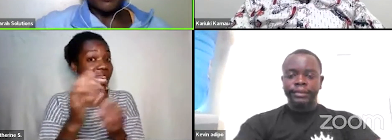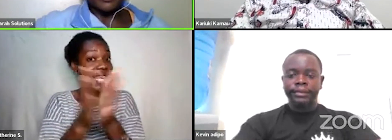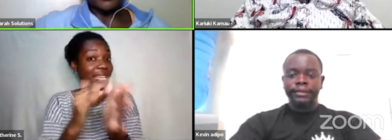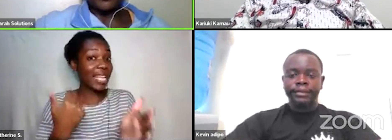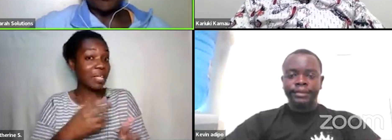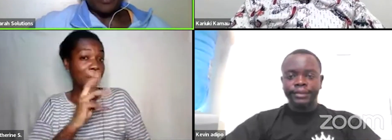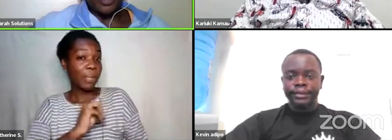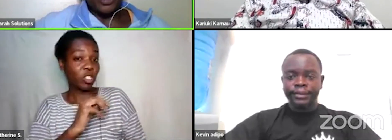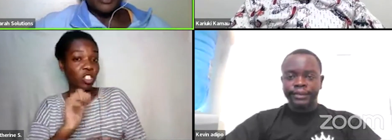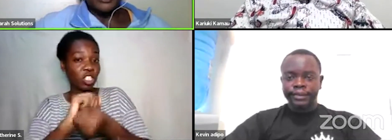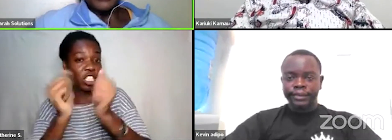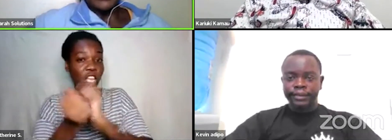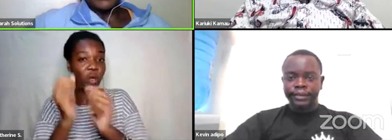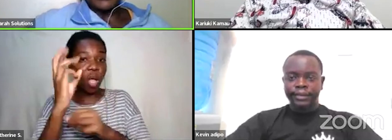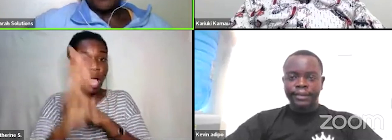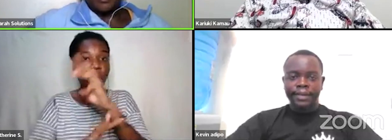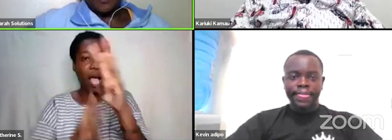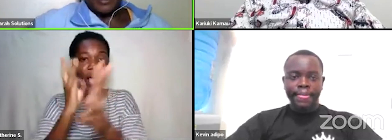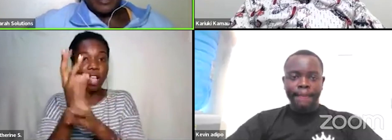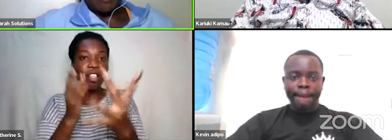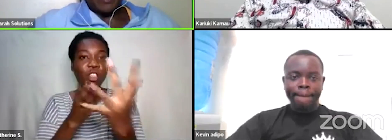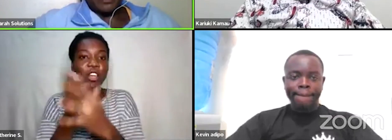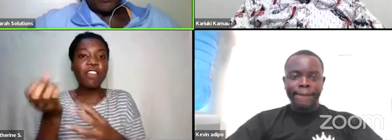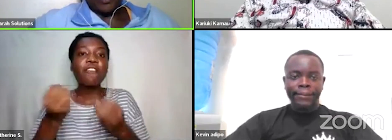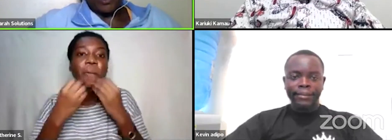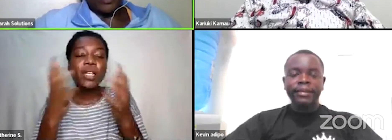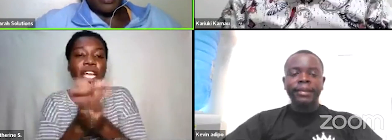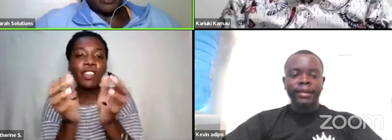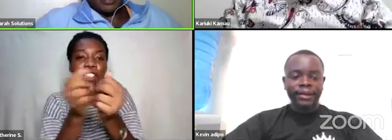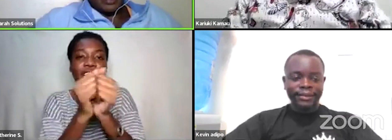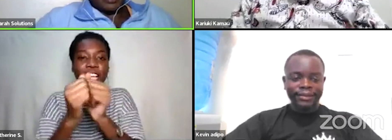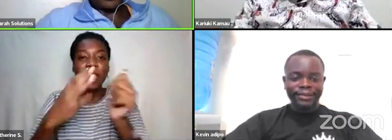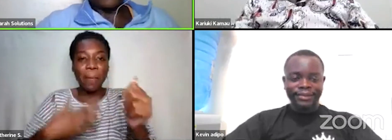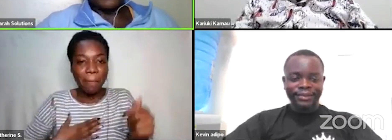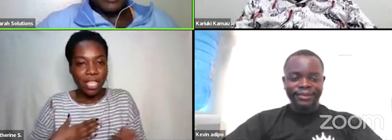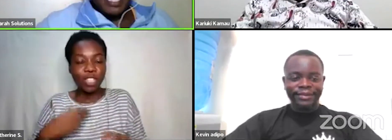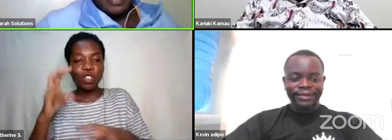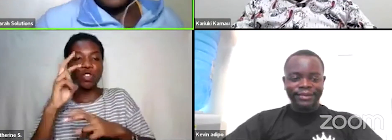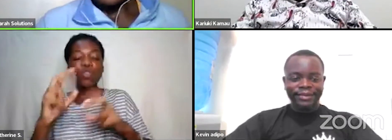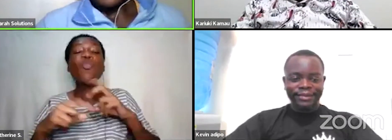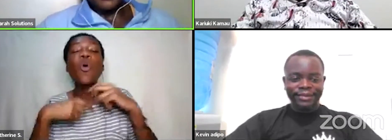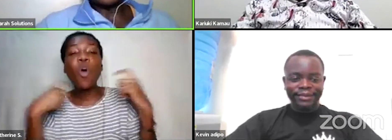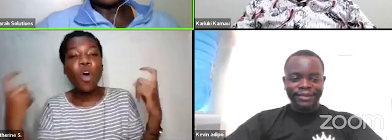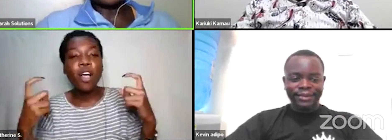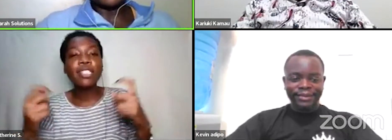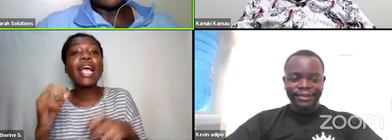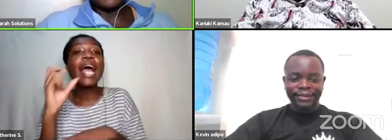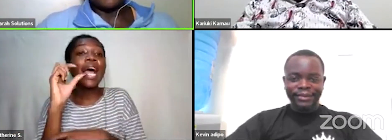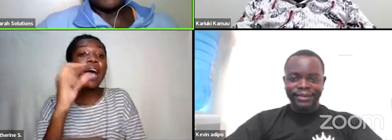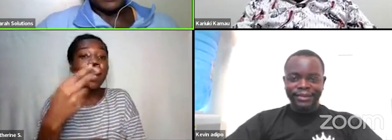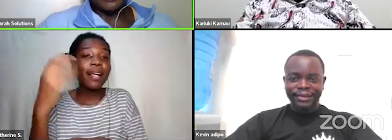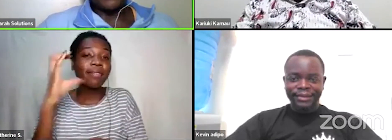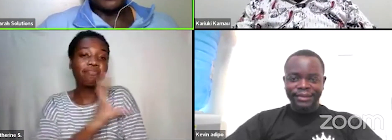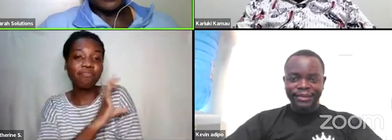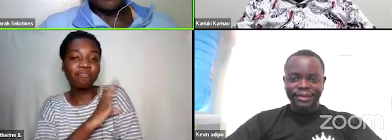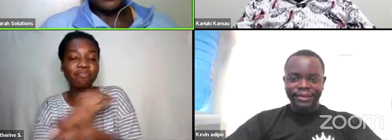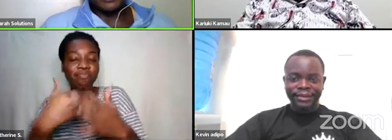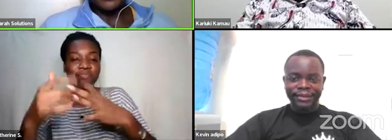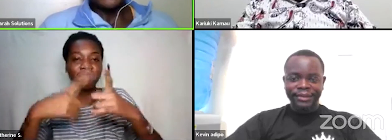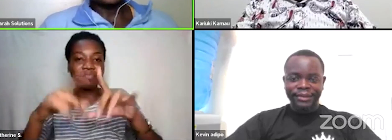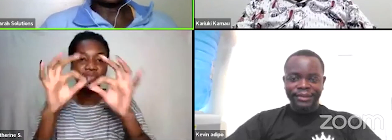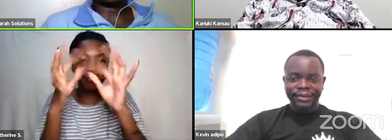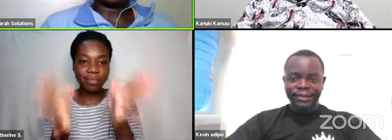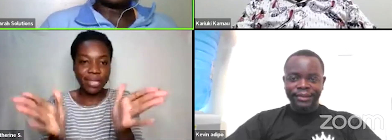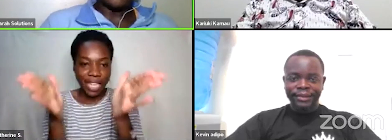to change the world through information. And with me is my two co-hosts, Catherine Sidandi. Catherine Sidandi is our sign language